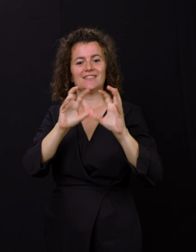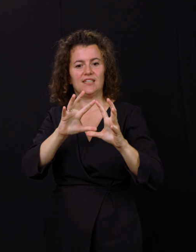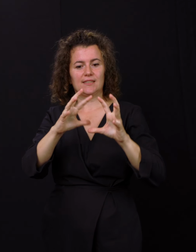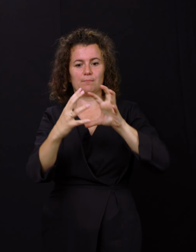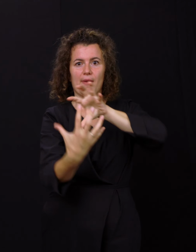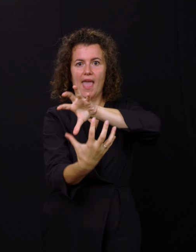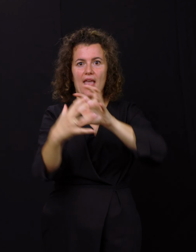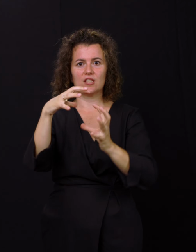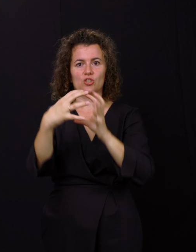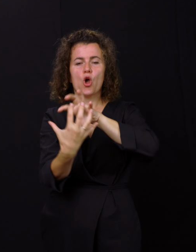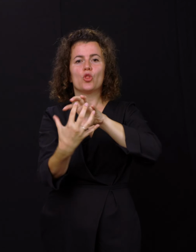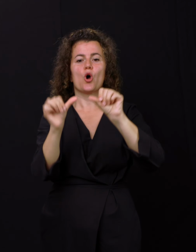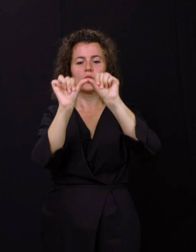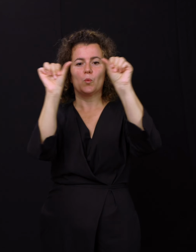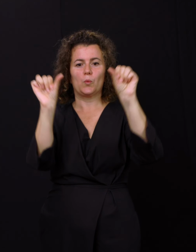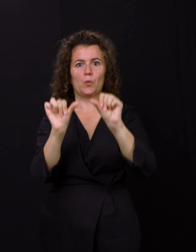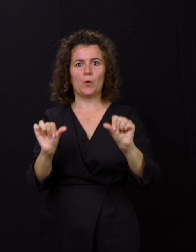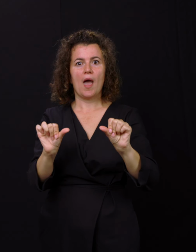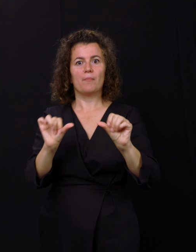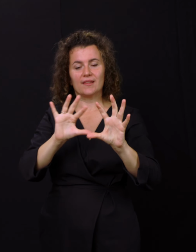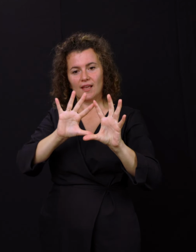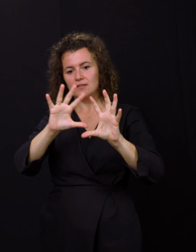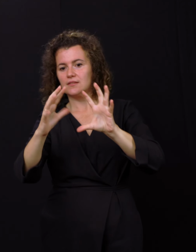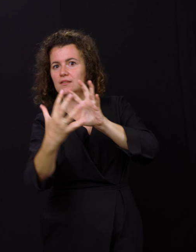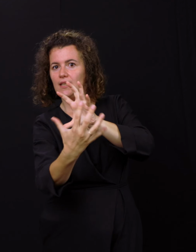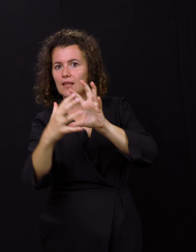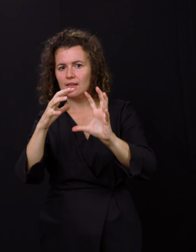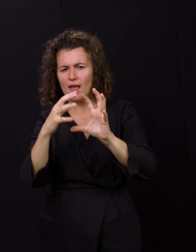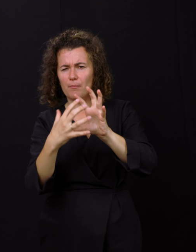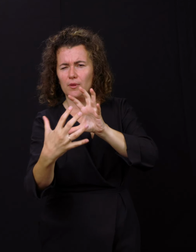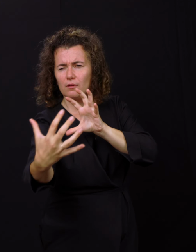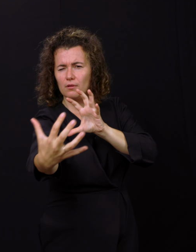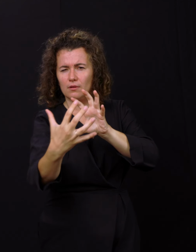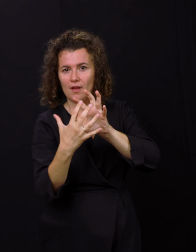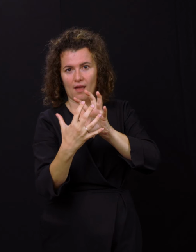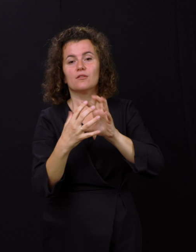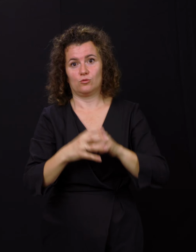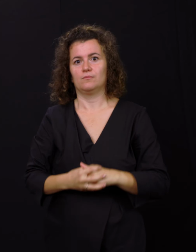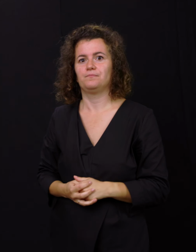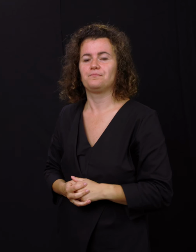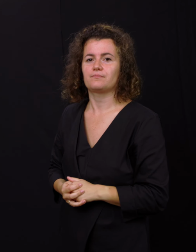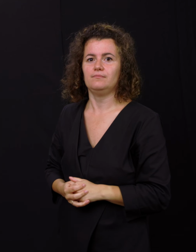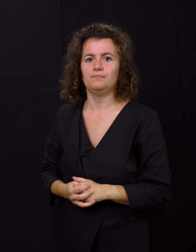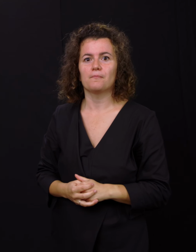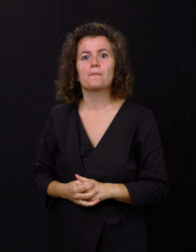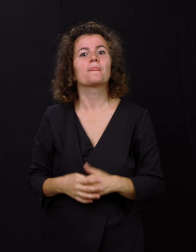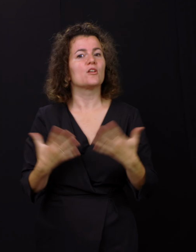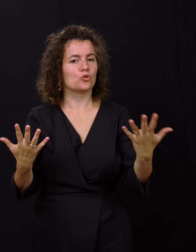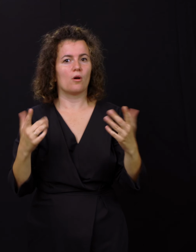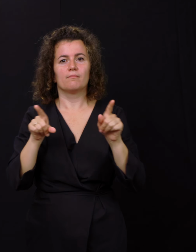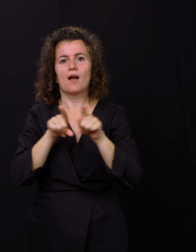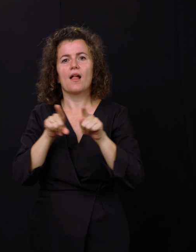we have to say that this will be a monochromatic vision. That means a single color, essentially shades of